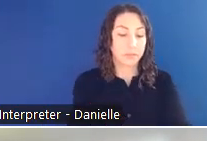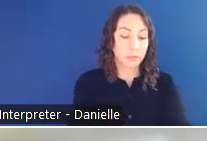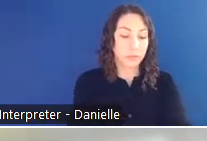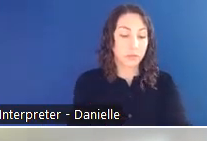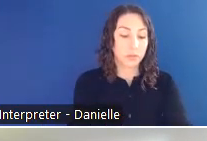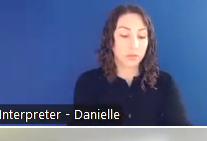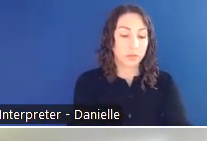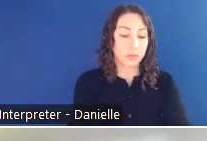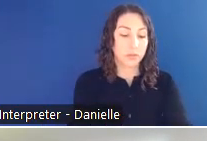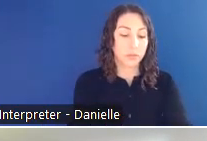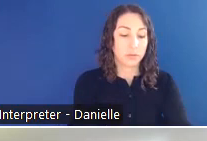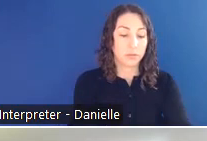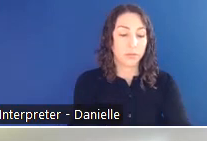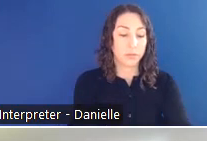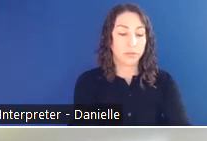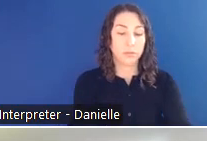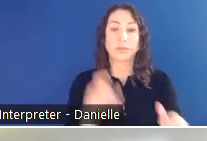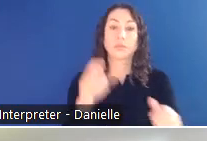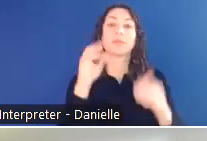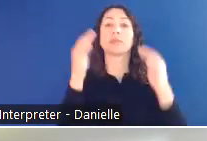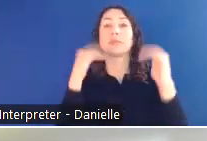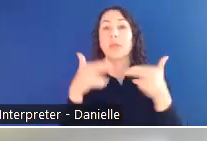And we're going to go next slide.